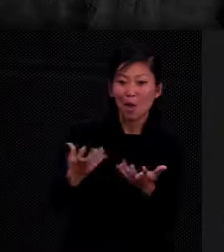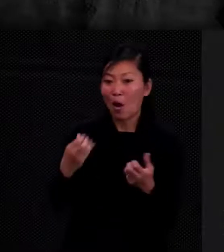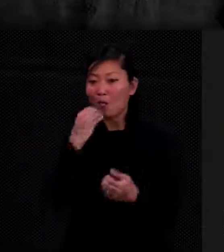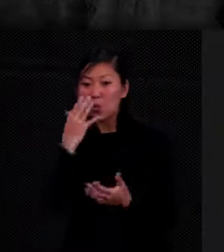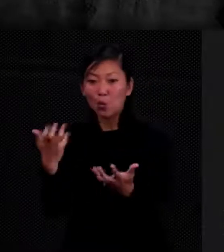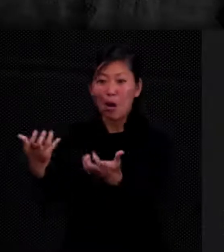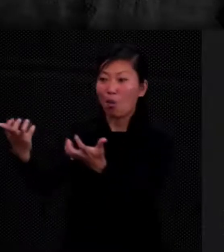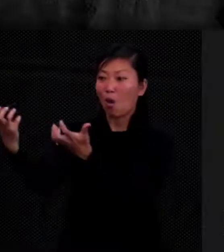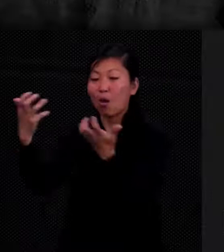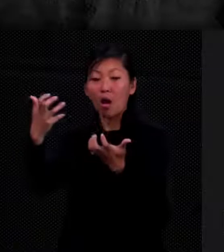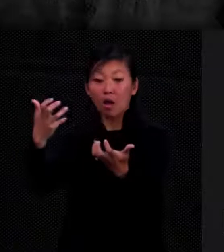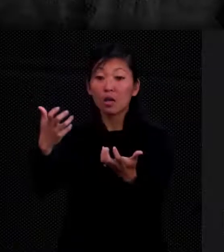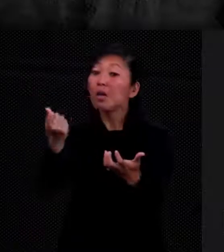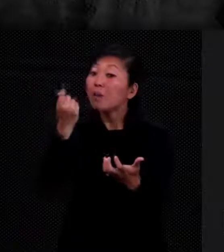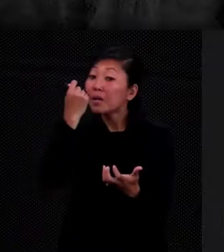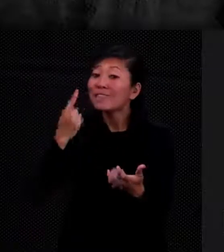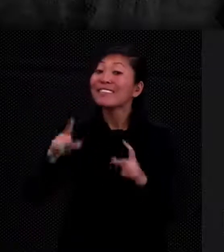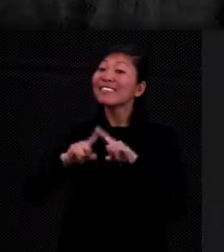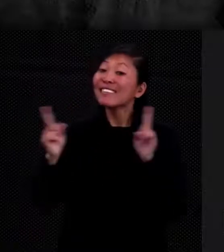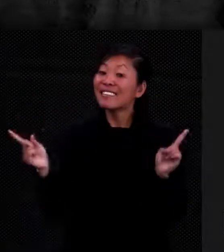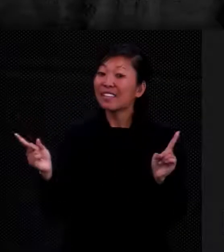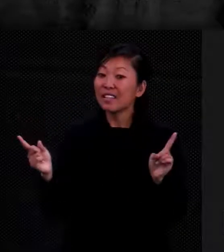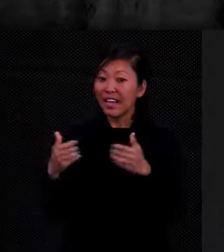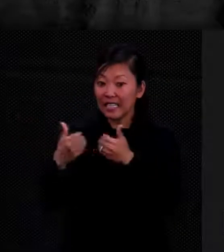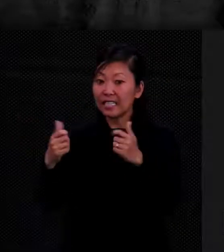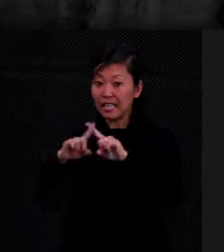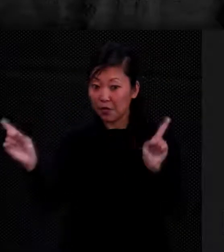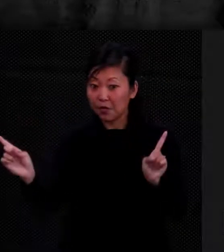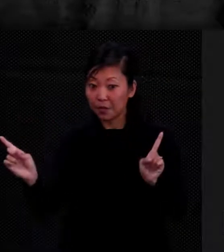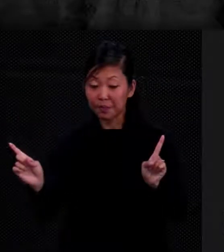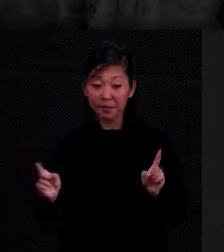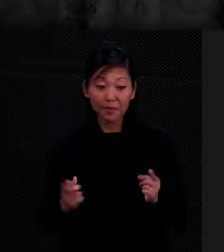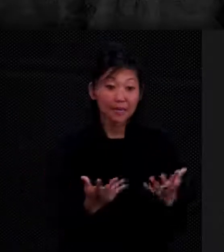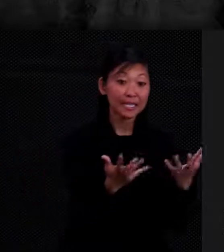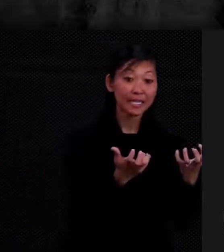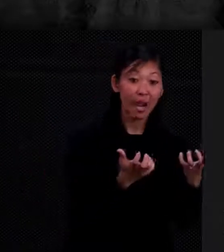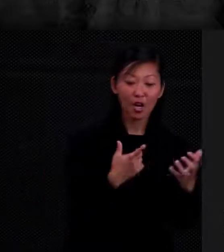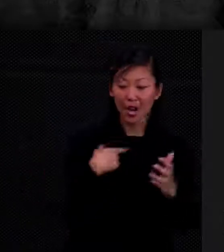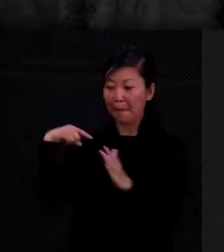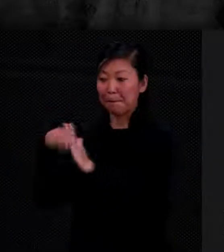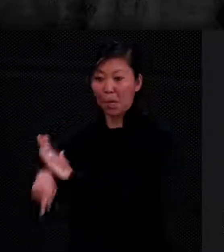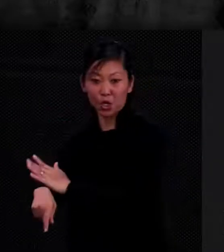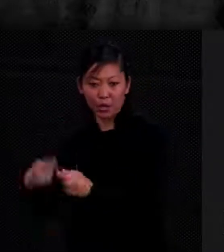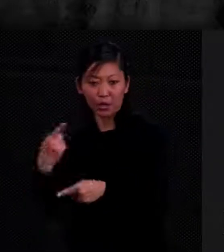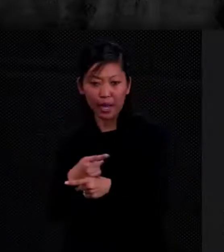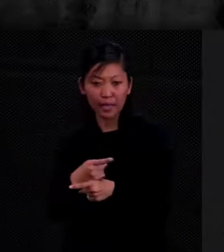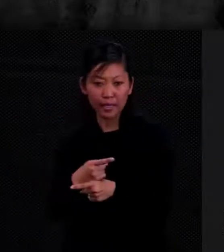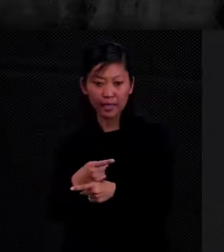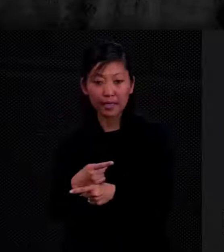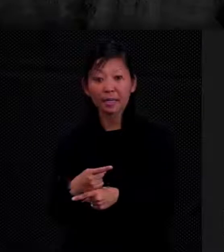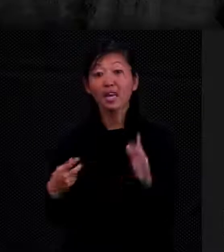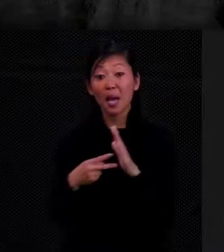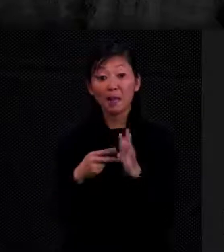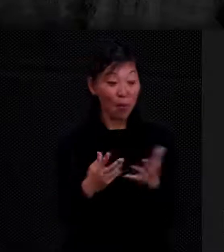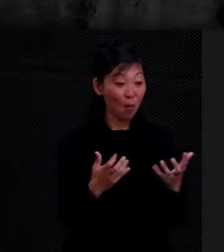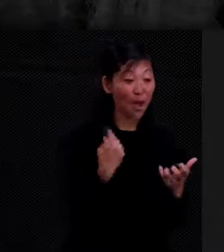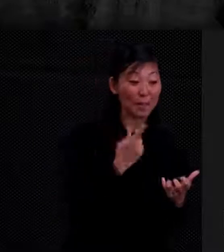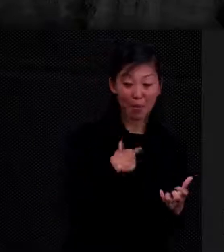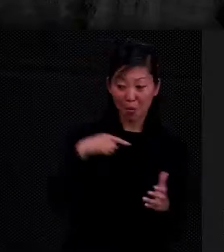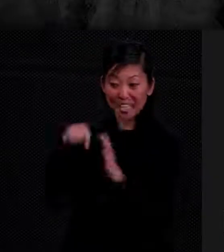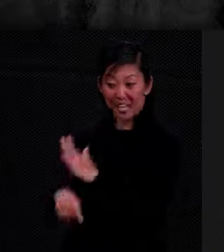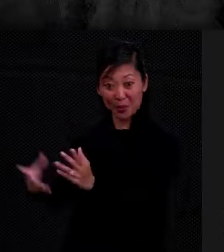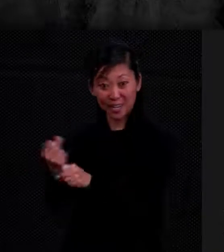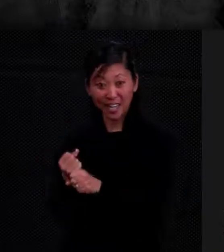between desire and murder, right? I mean, I'm glad that there's a gap that exists between I want that and I'm going to kill you for